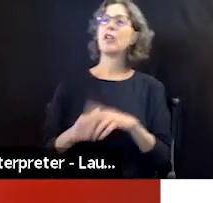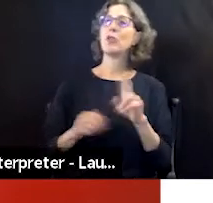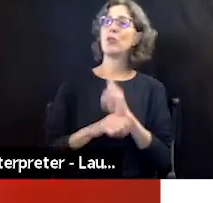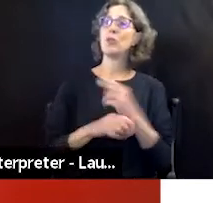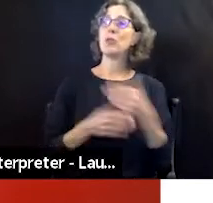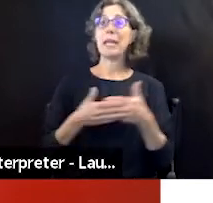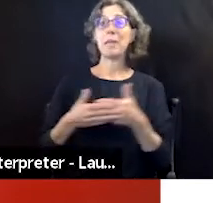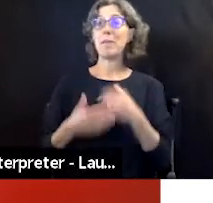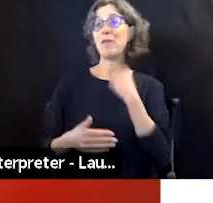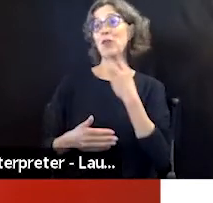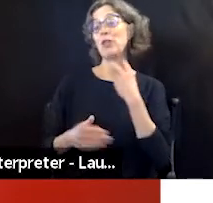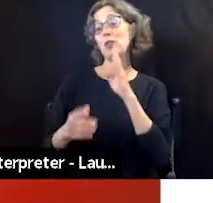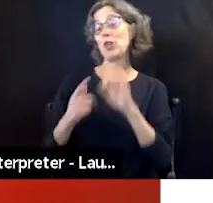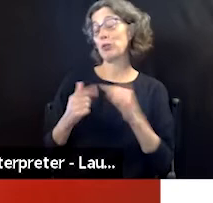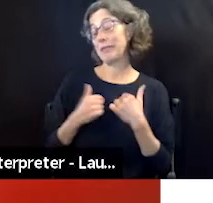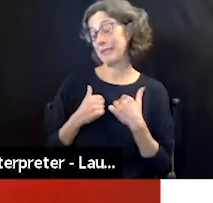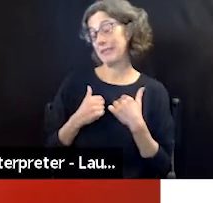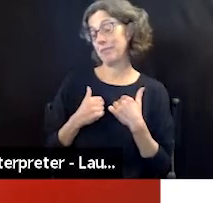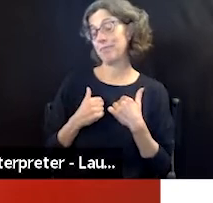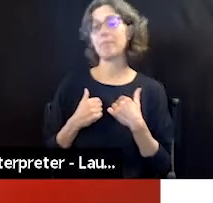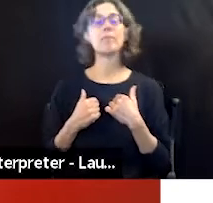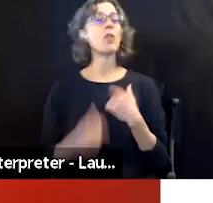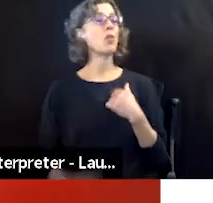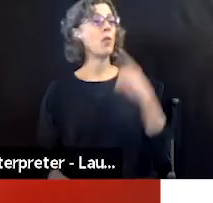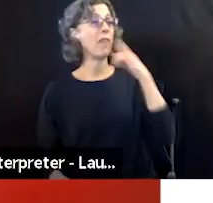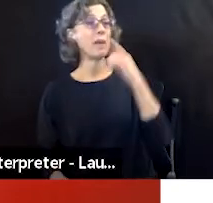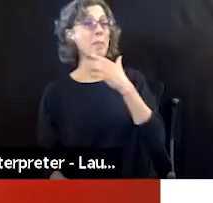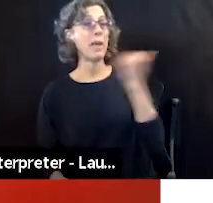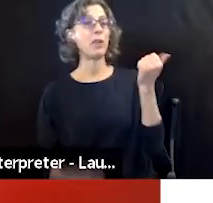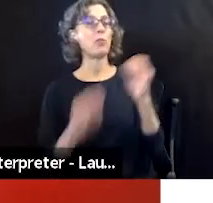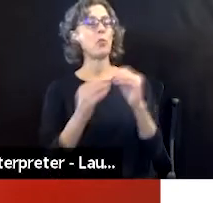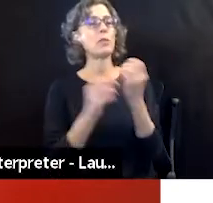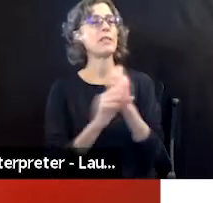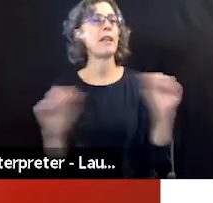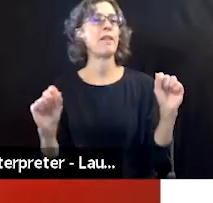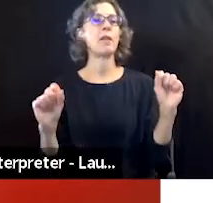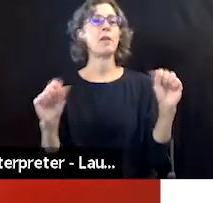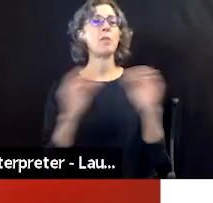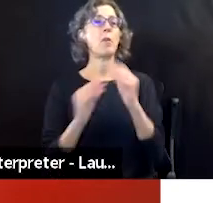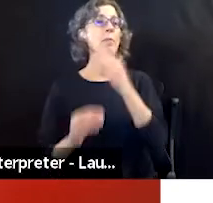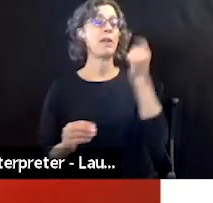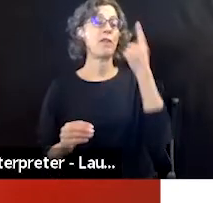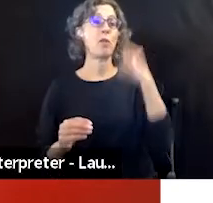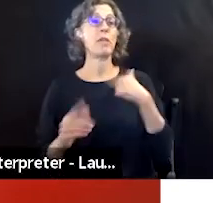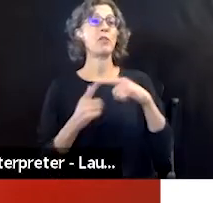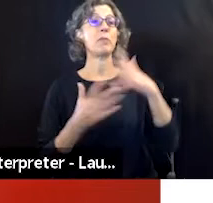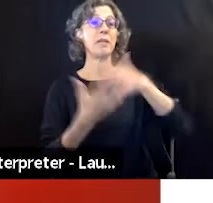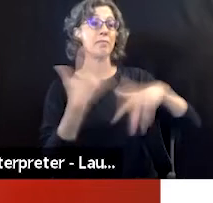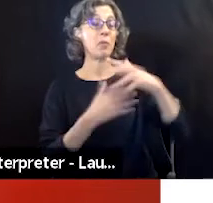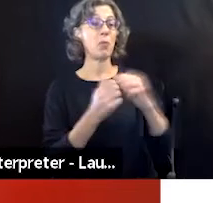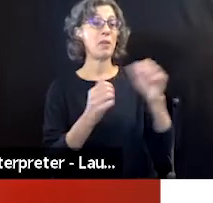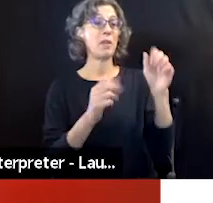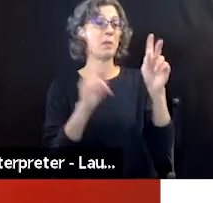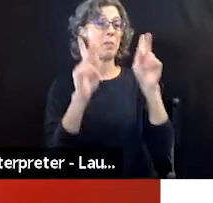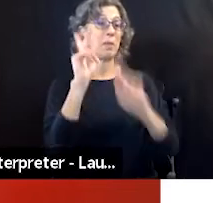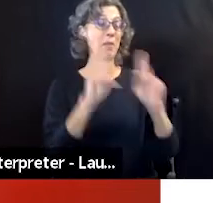you speak to me. You think it's better, safer, more desirable for me to be with other people like me, as if